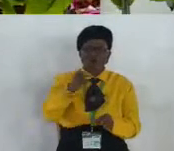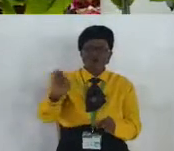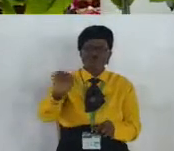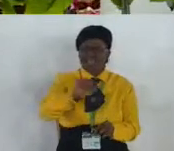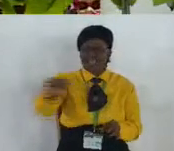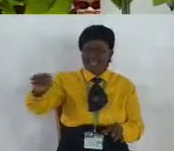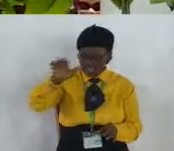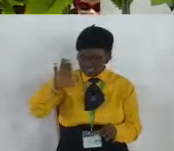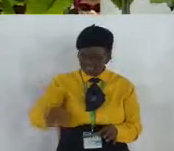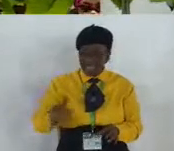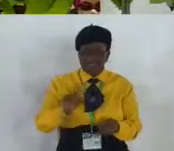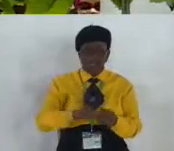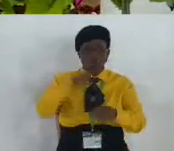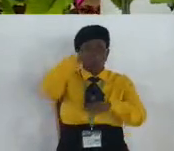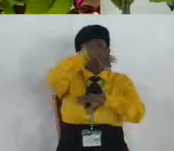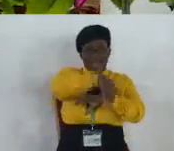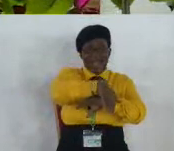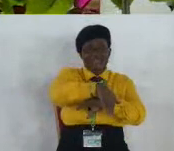faith?